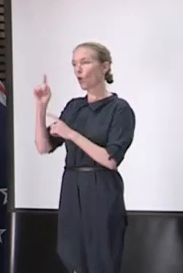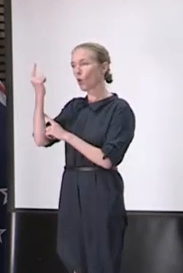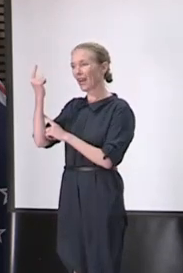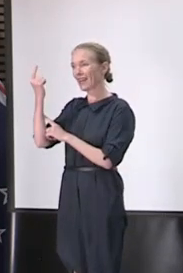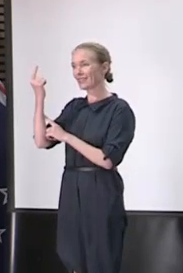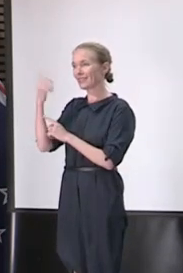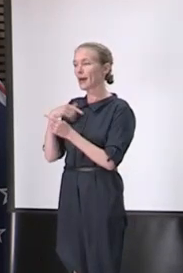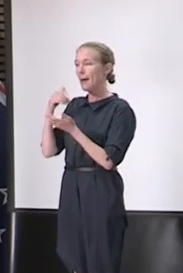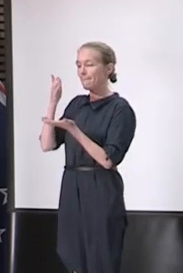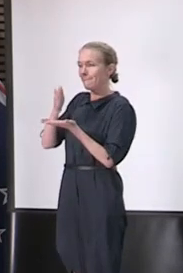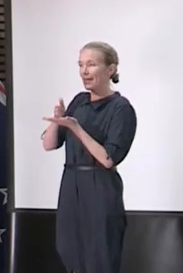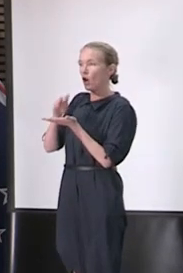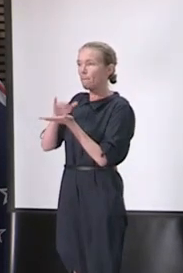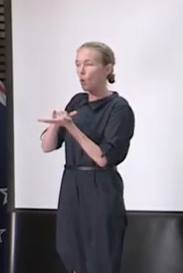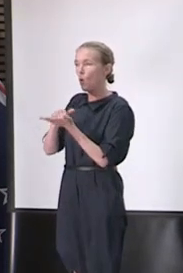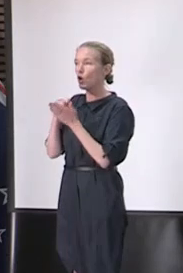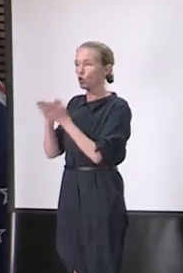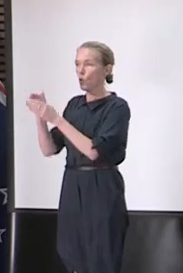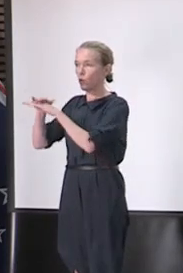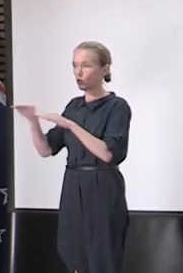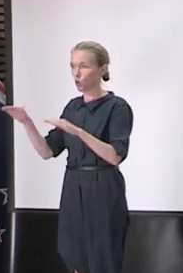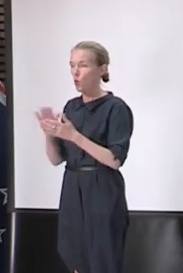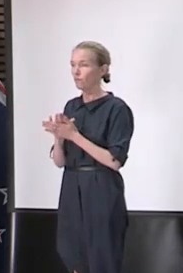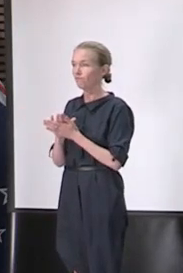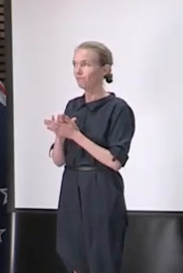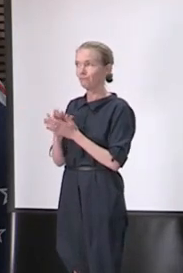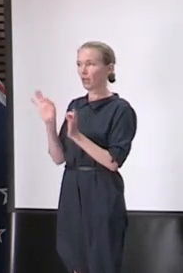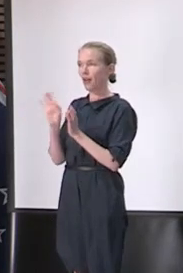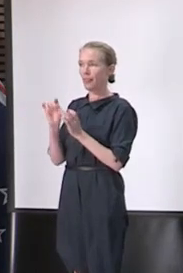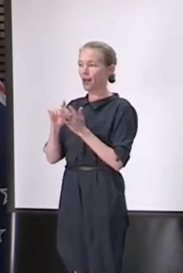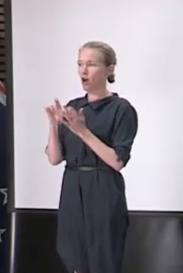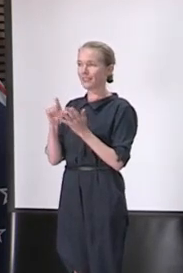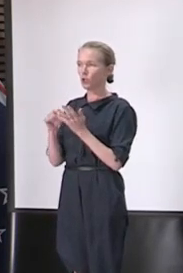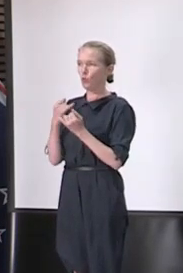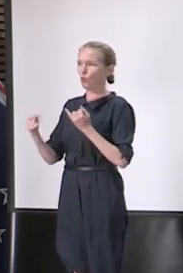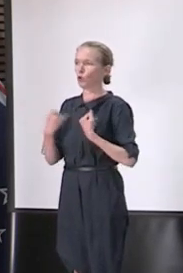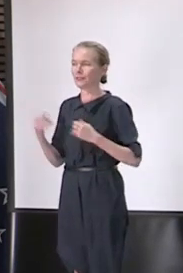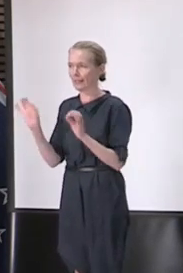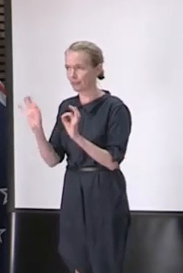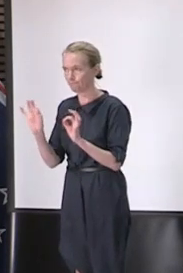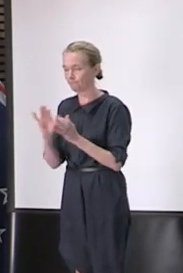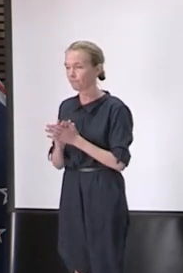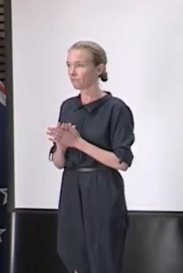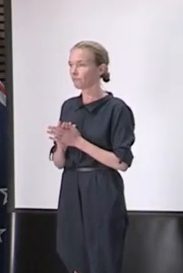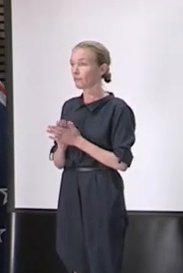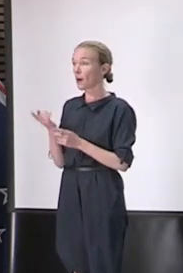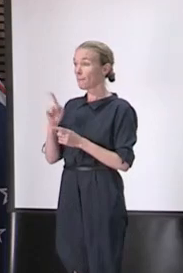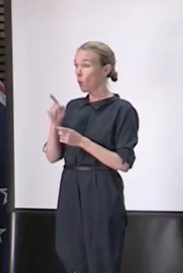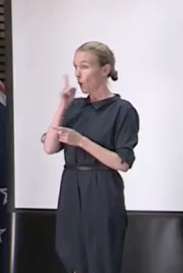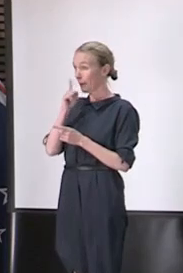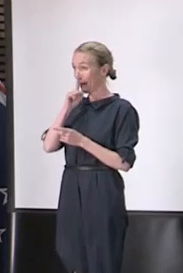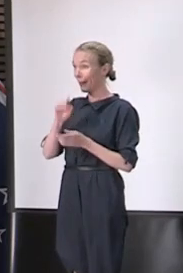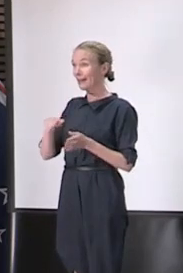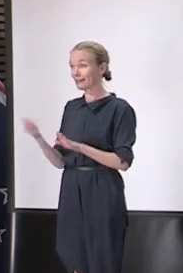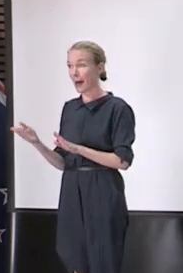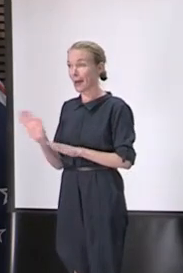neither is in ICU. There are also no additional deaths to report today, and we still have the 16 significant clusters, four